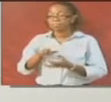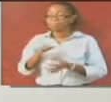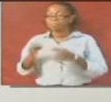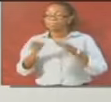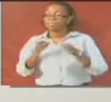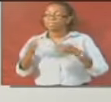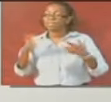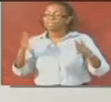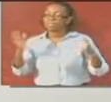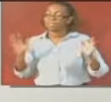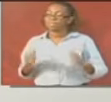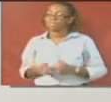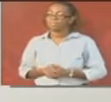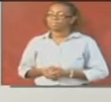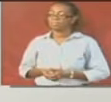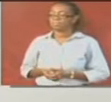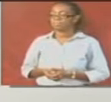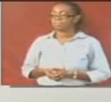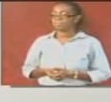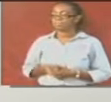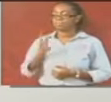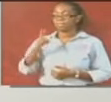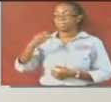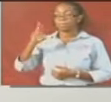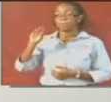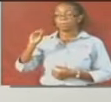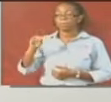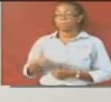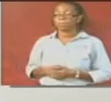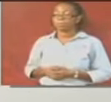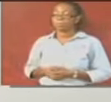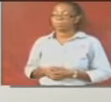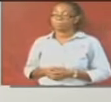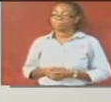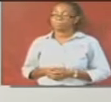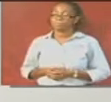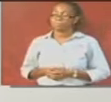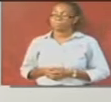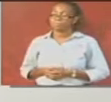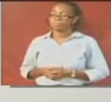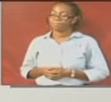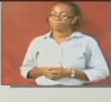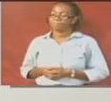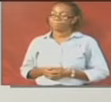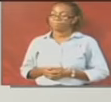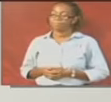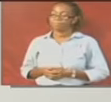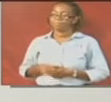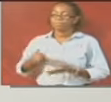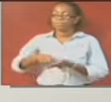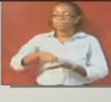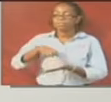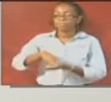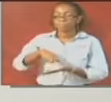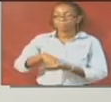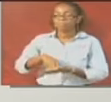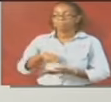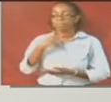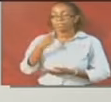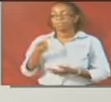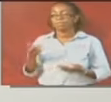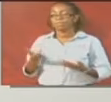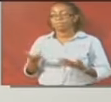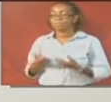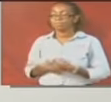have indicated that WHO has confirmed and has